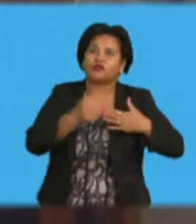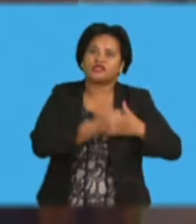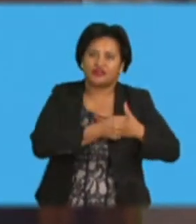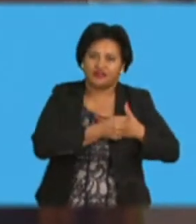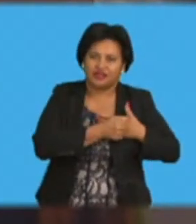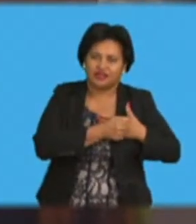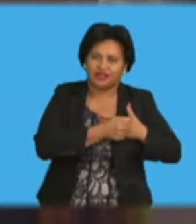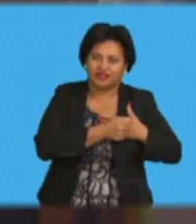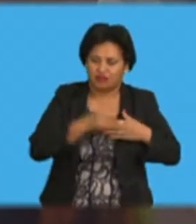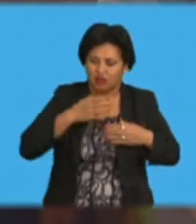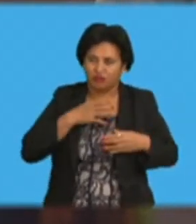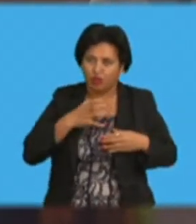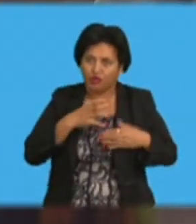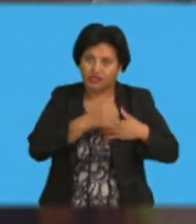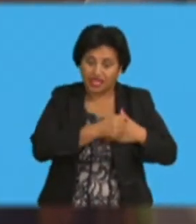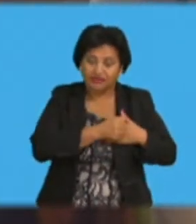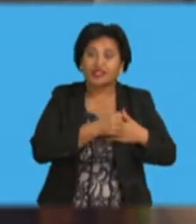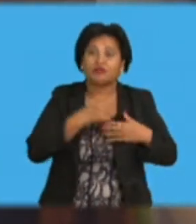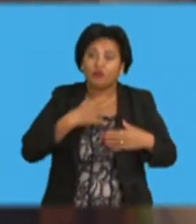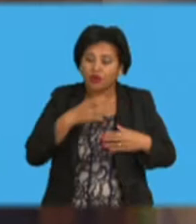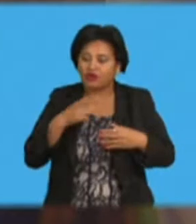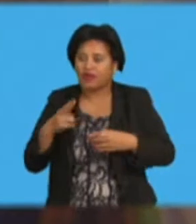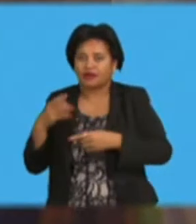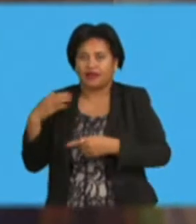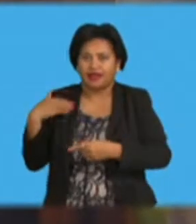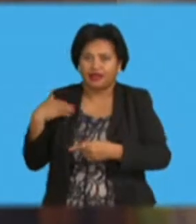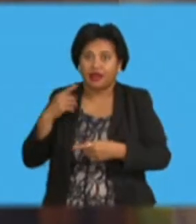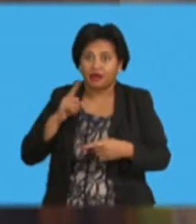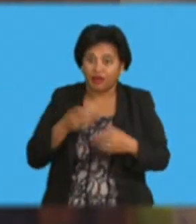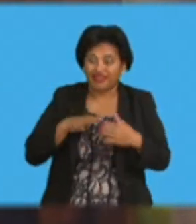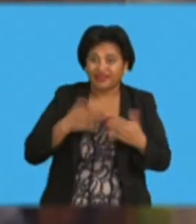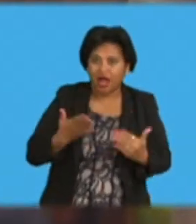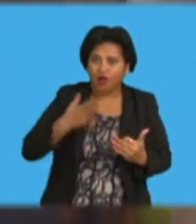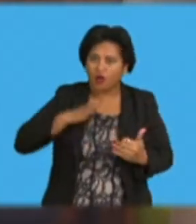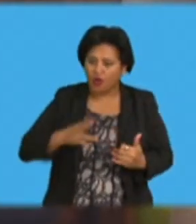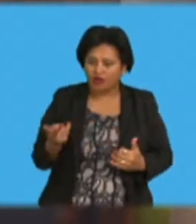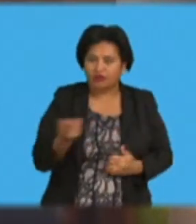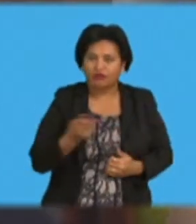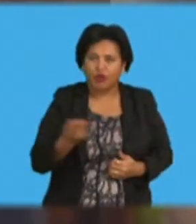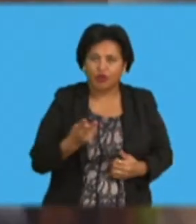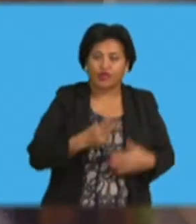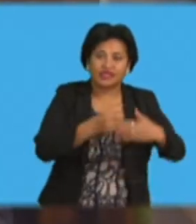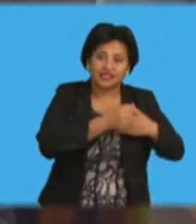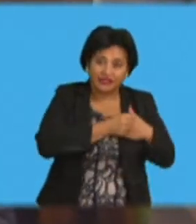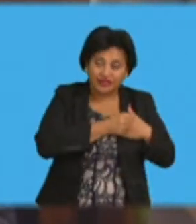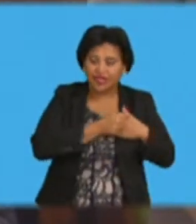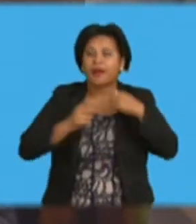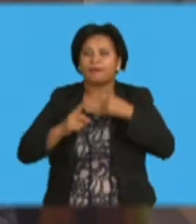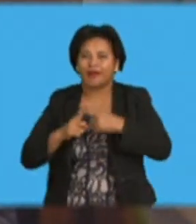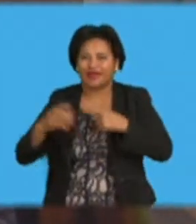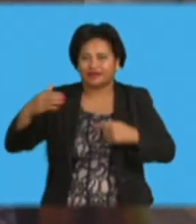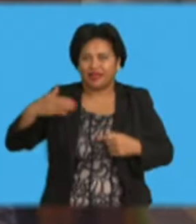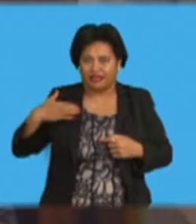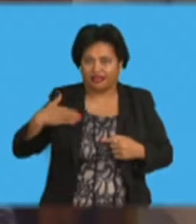occupational safety rather than health. So now there is a move to try to address both of these issues, the issues of just safety but